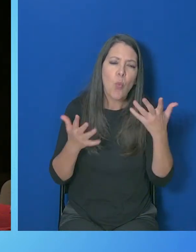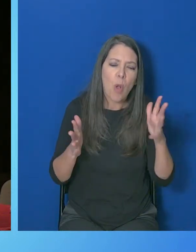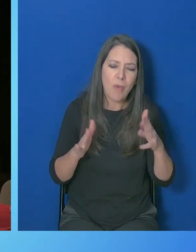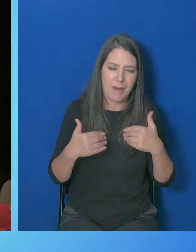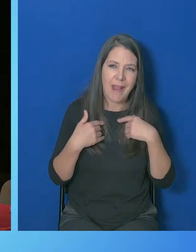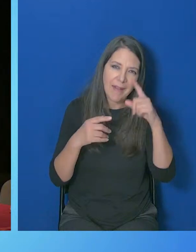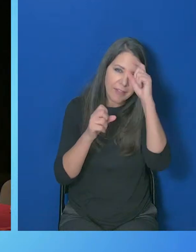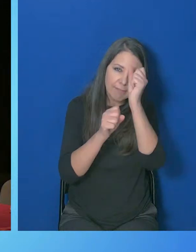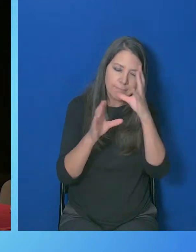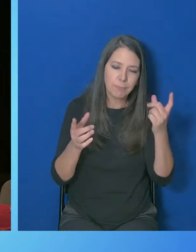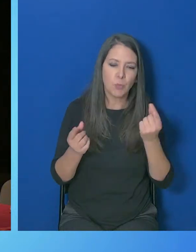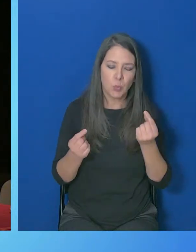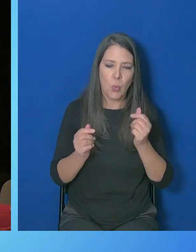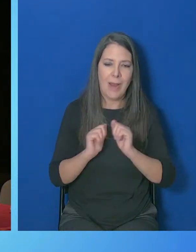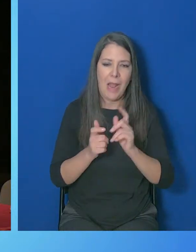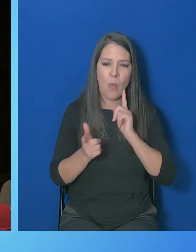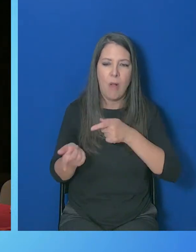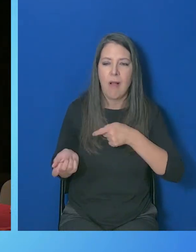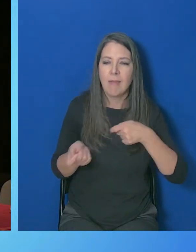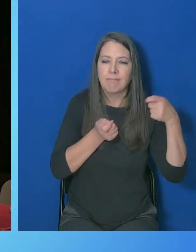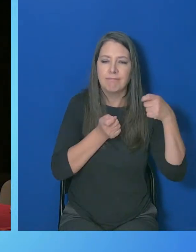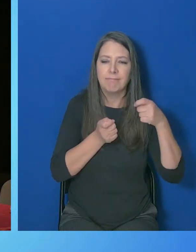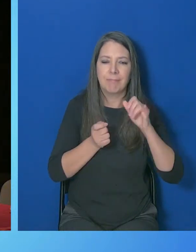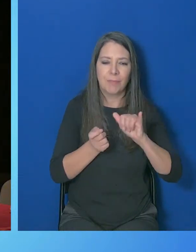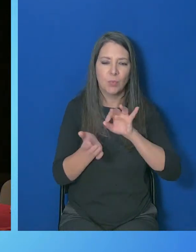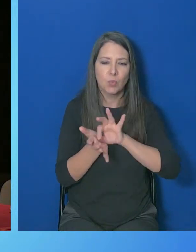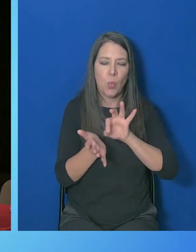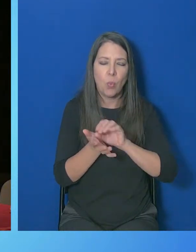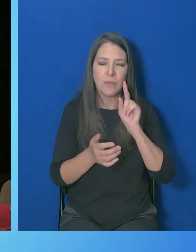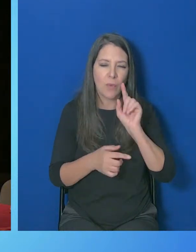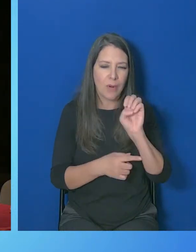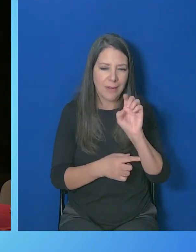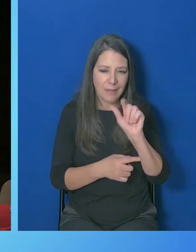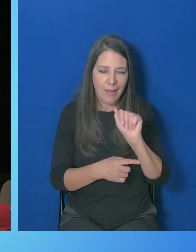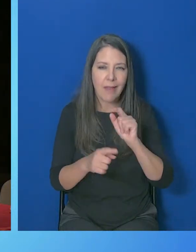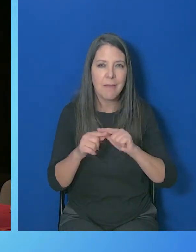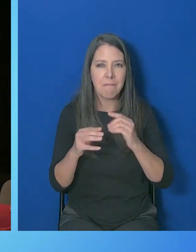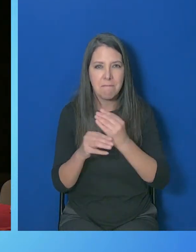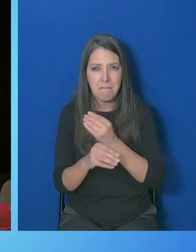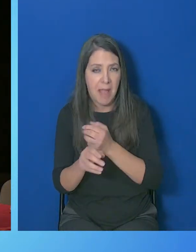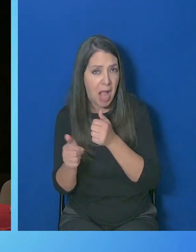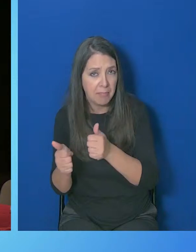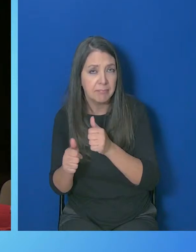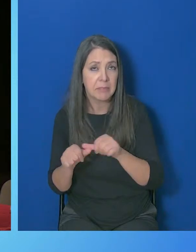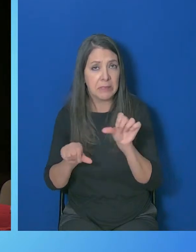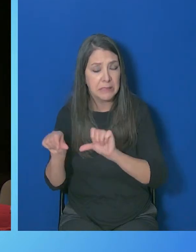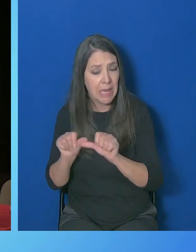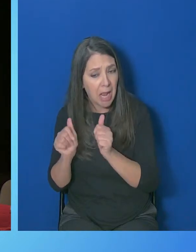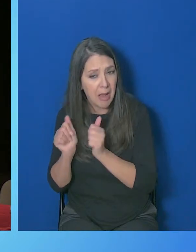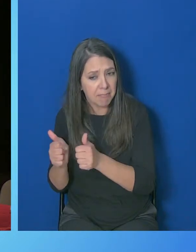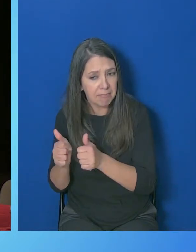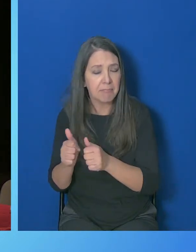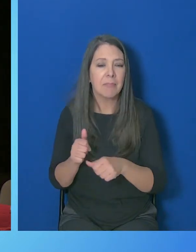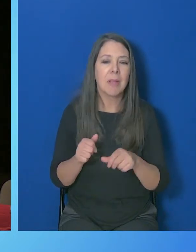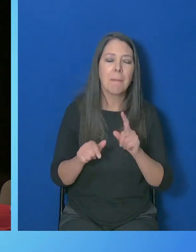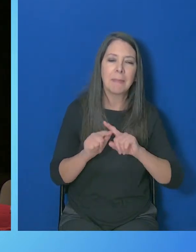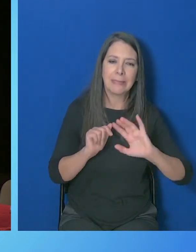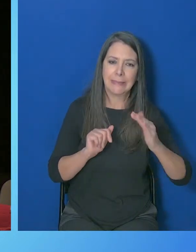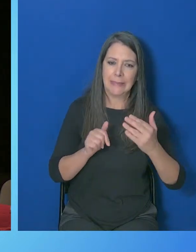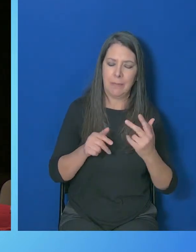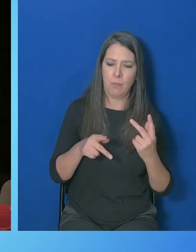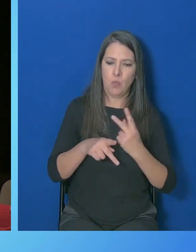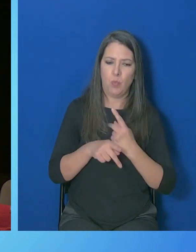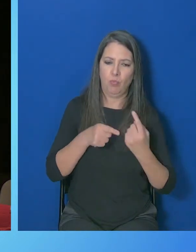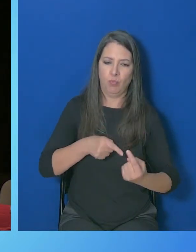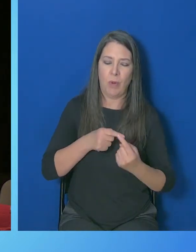to raise those ELA scores. Math is doing great, science seems to be doing good, but we seem to have the most struggle in the